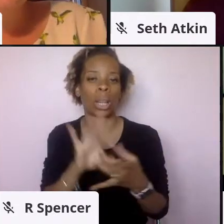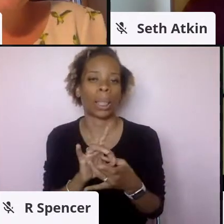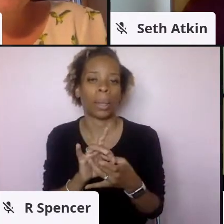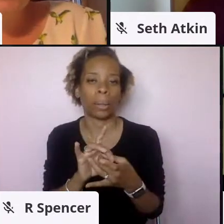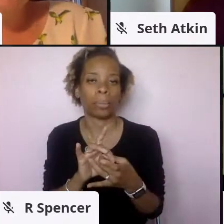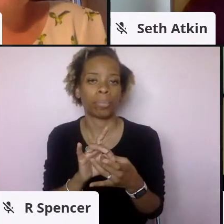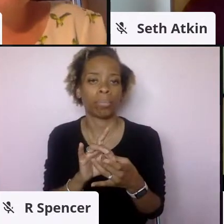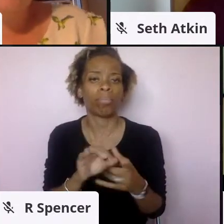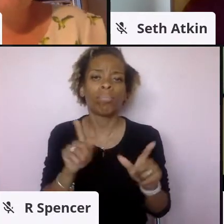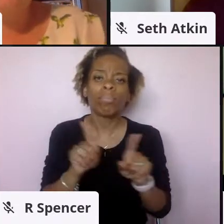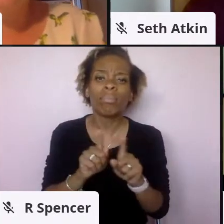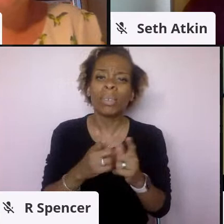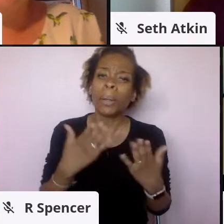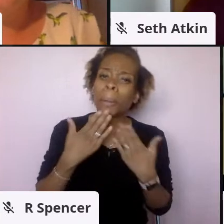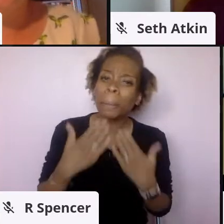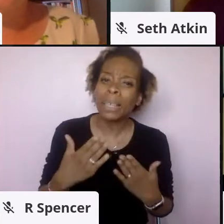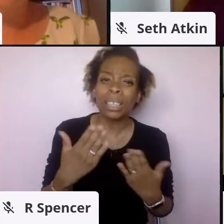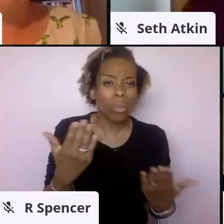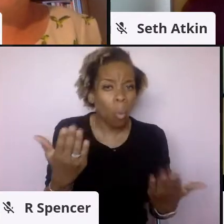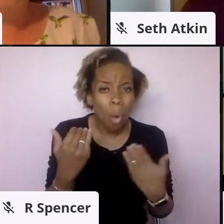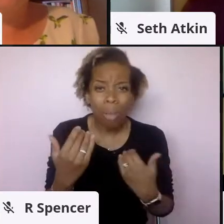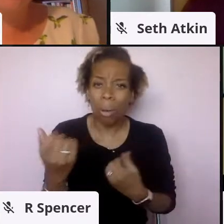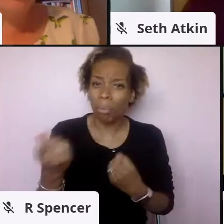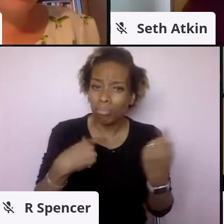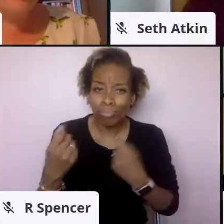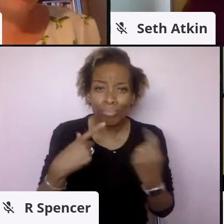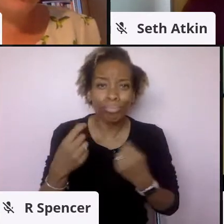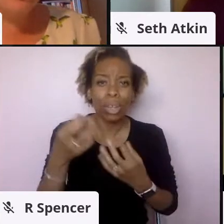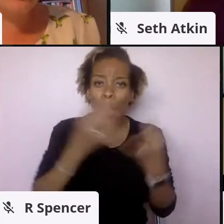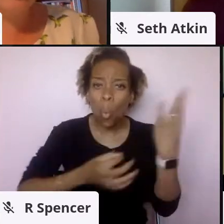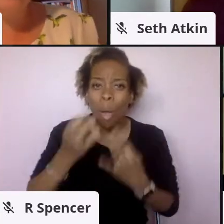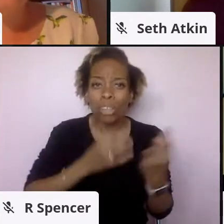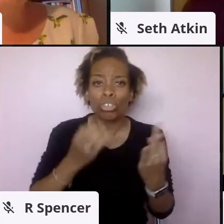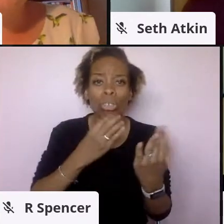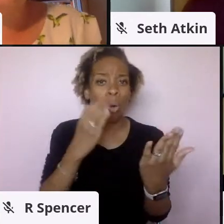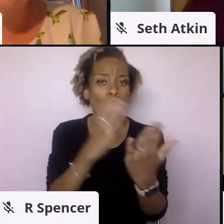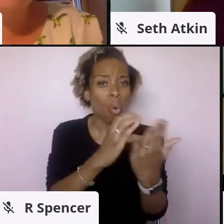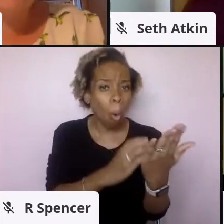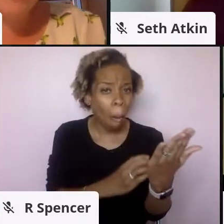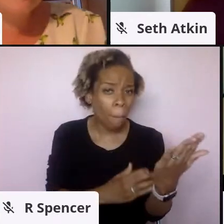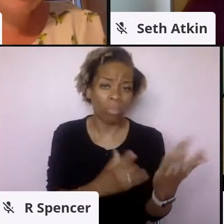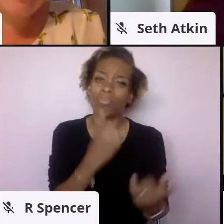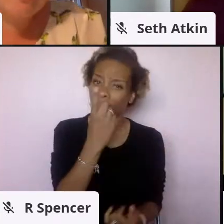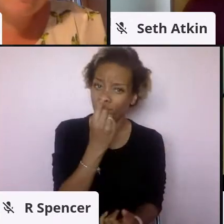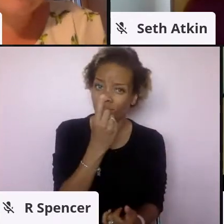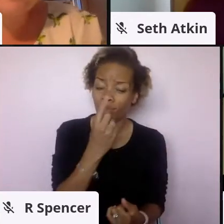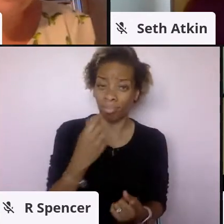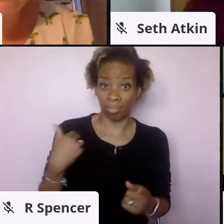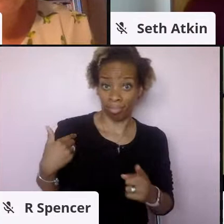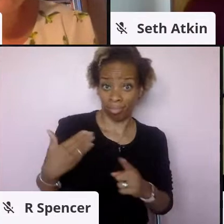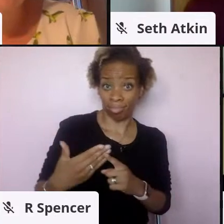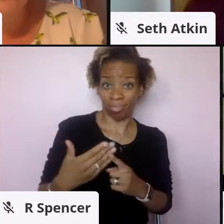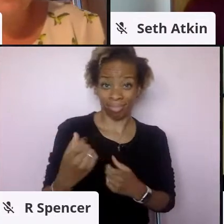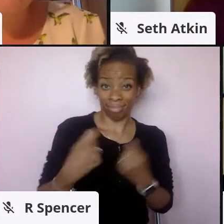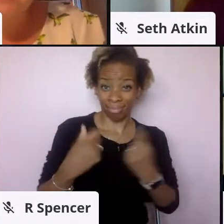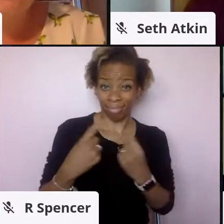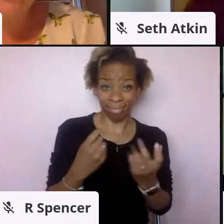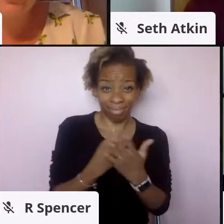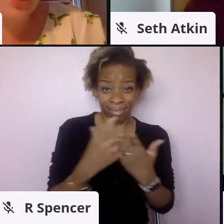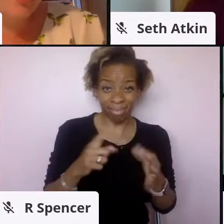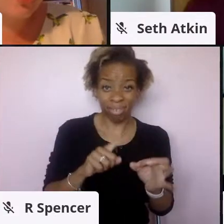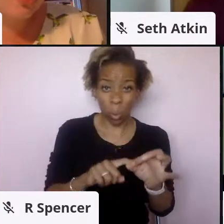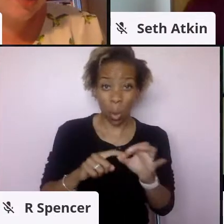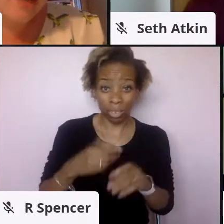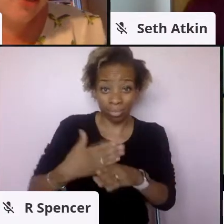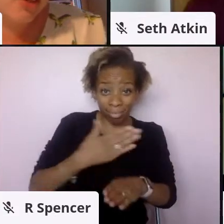do please keep asking questions in the comments boxes as we go along. We've had lots of excellent questions submitted in advance, many of